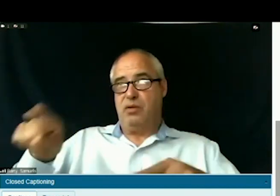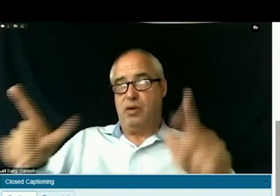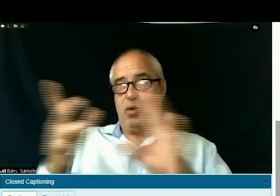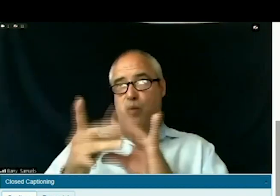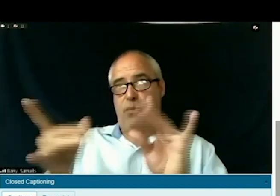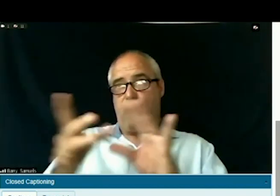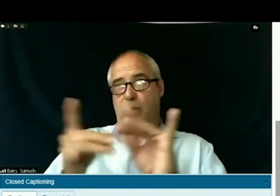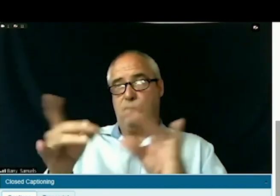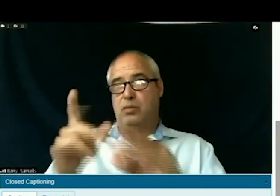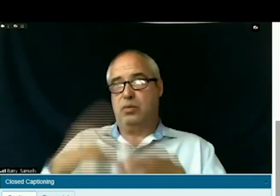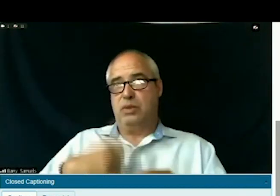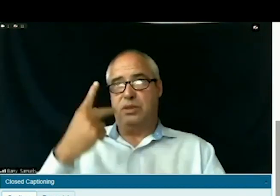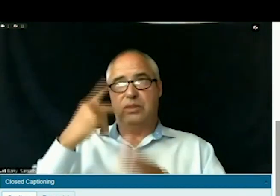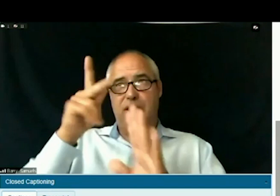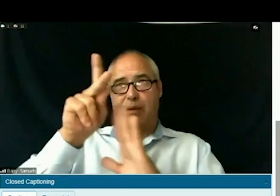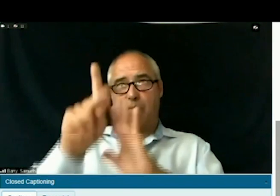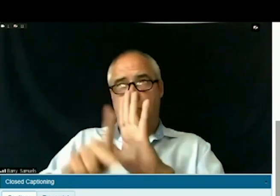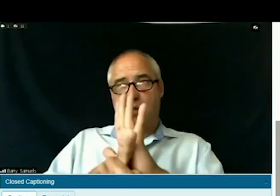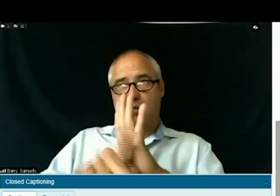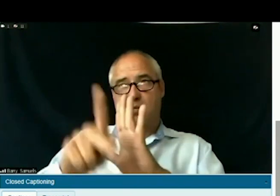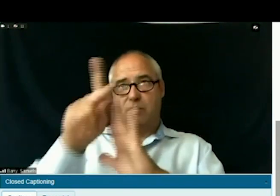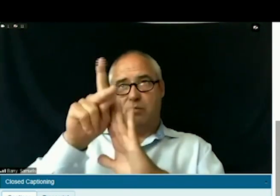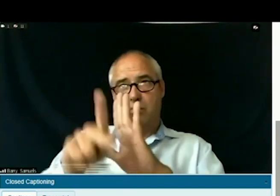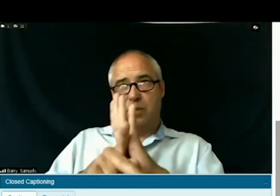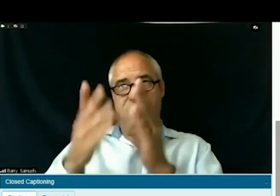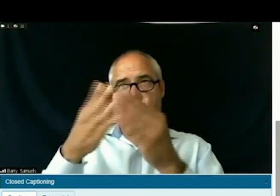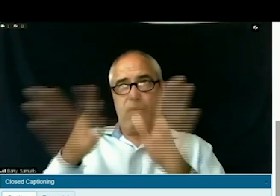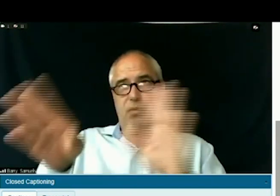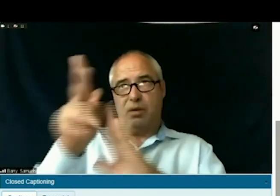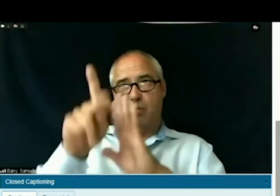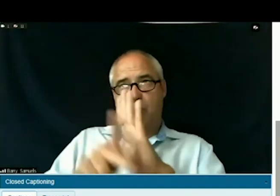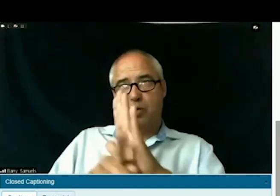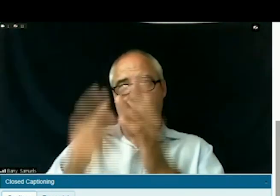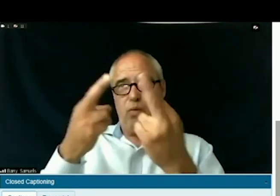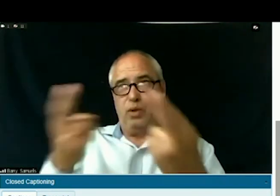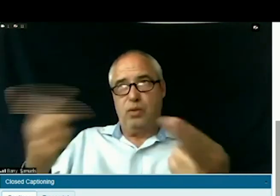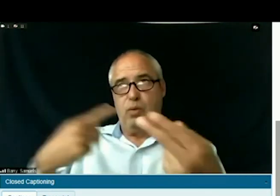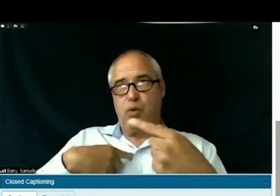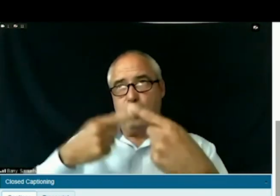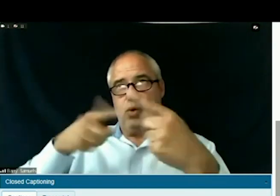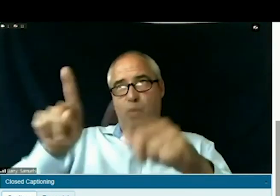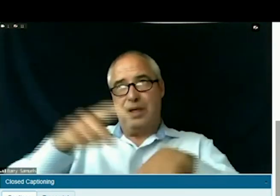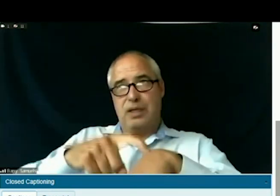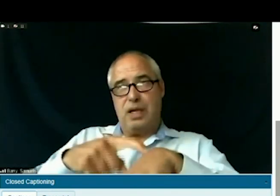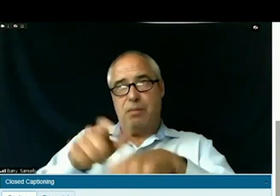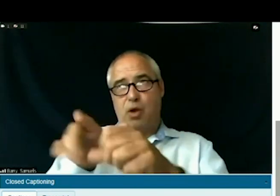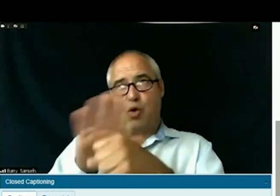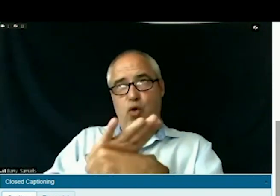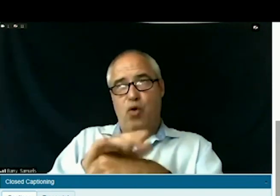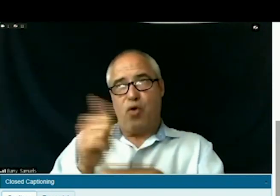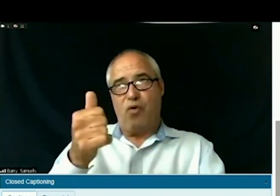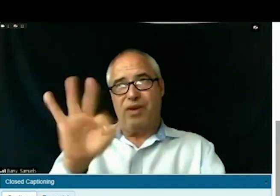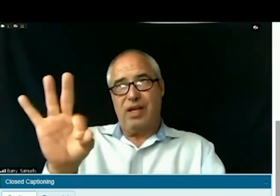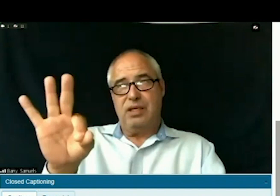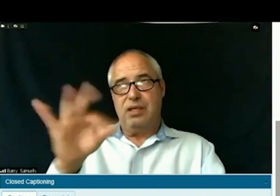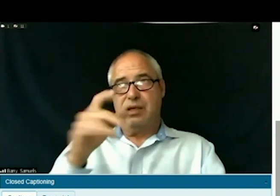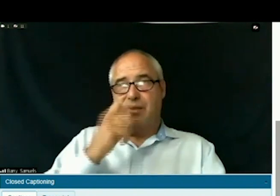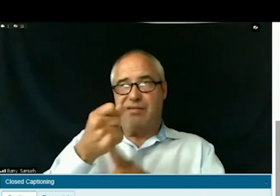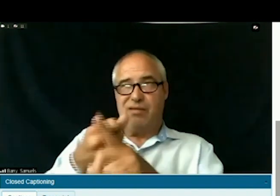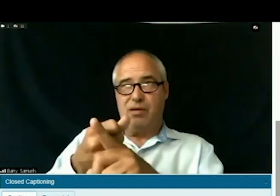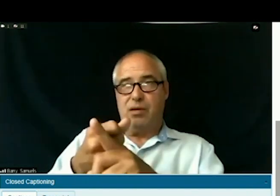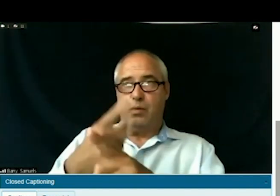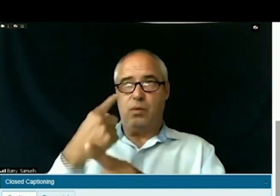look at public policy and resources and think about that during the time of COVID, we know that those public policy